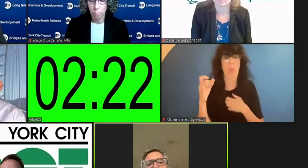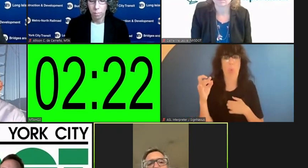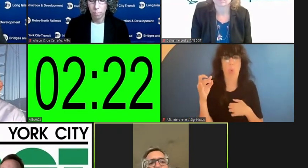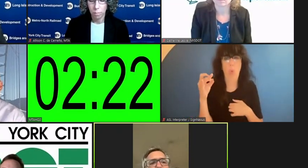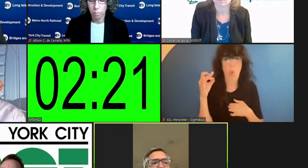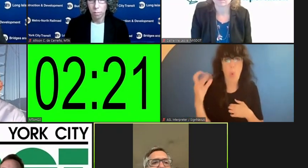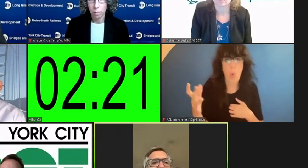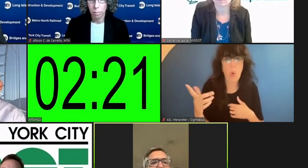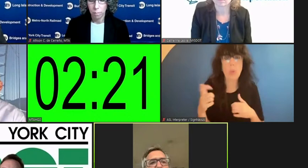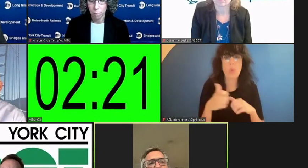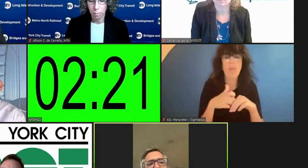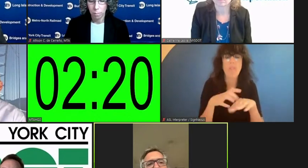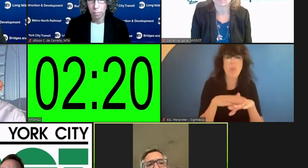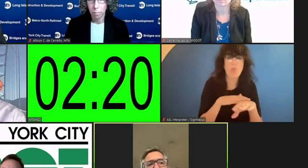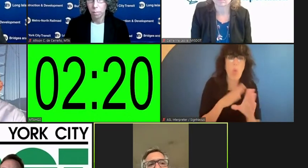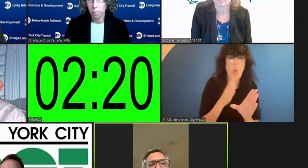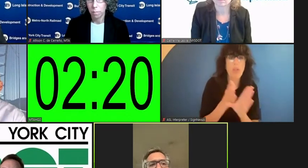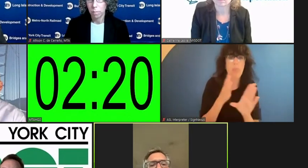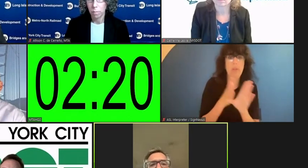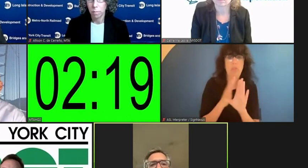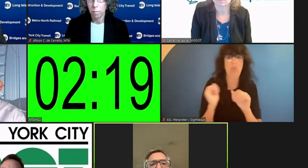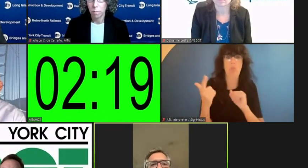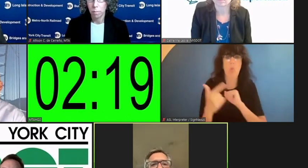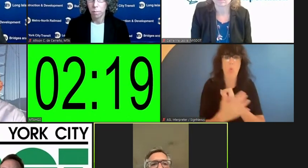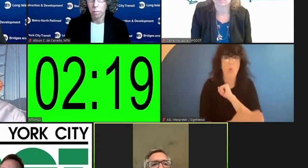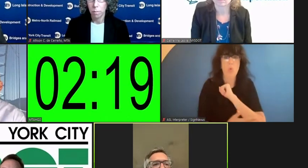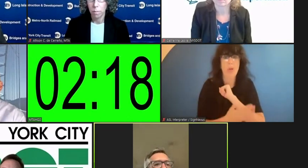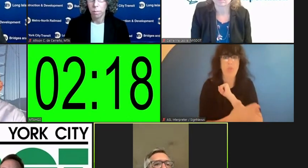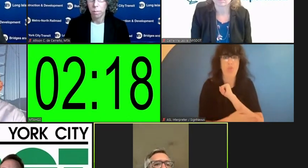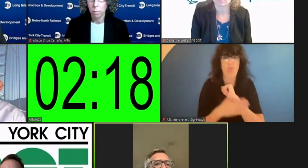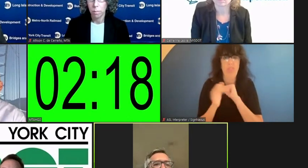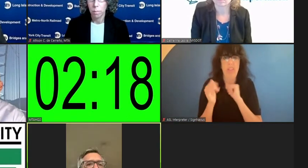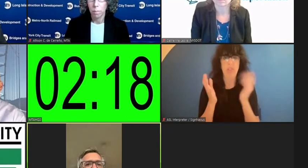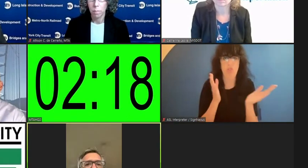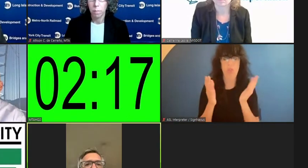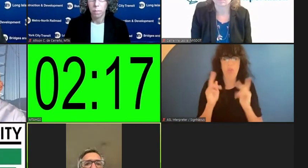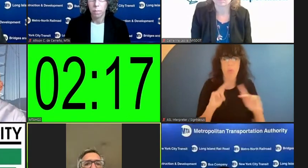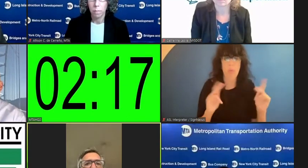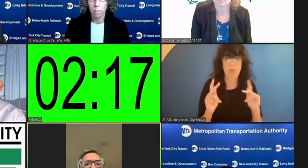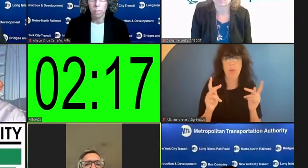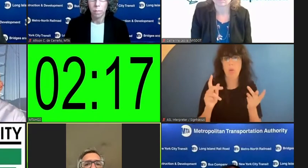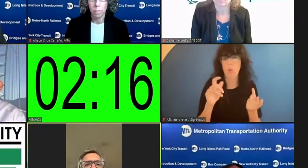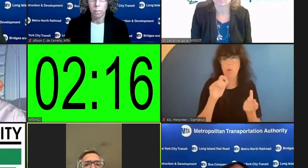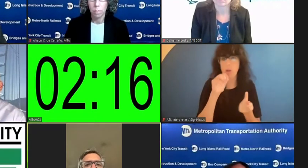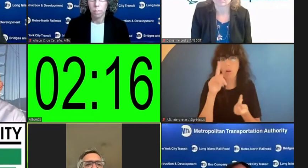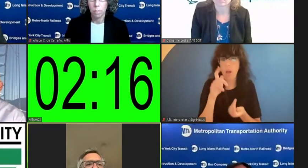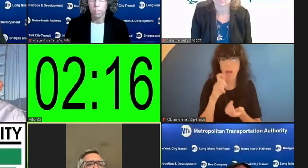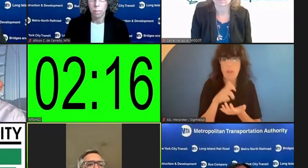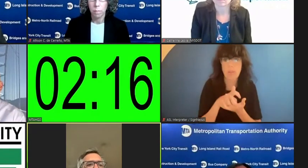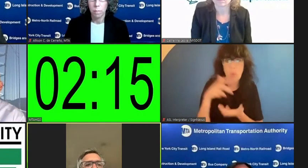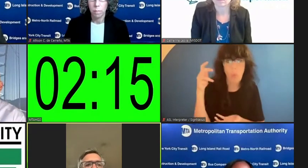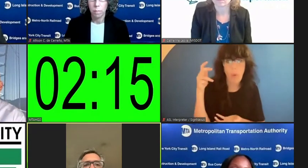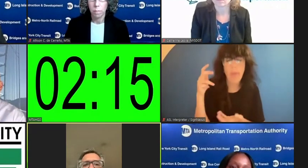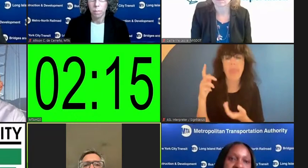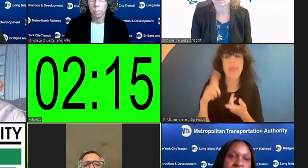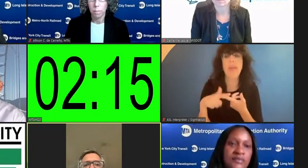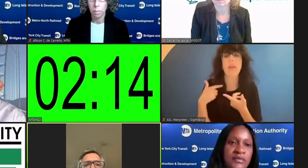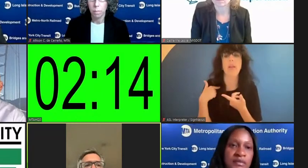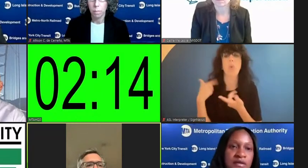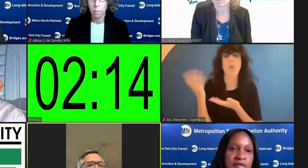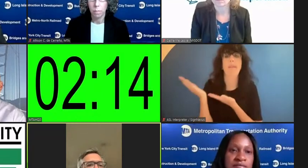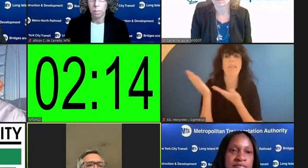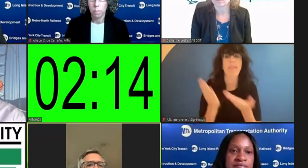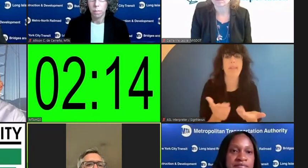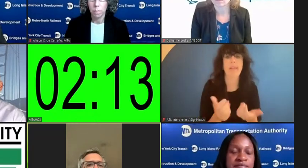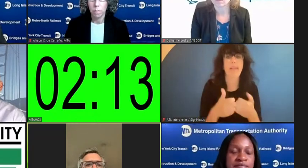we have the slowest buses in the country and this is uh serving people who are less wealthy we have our deliveries being slowed down